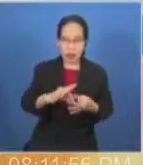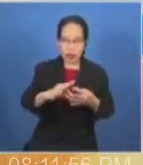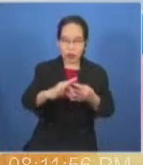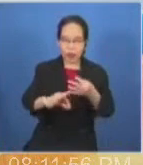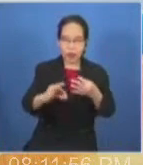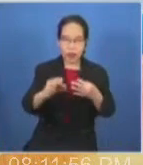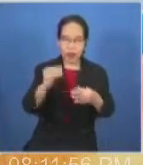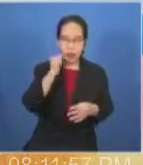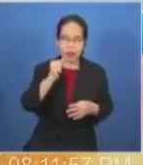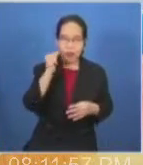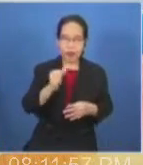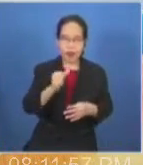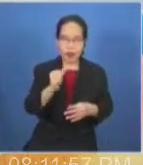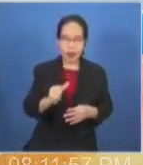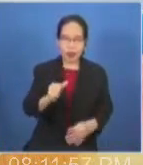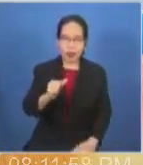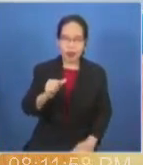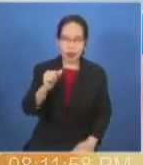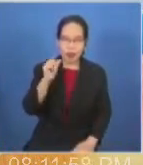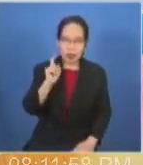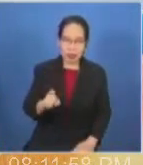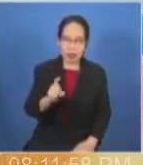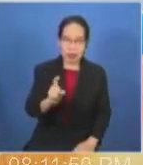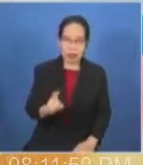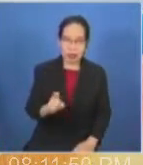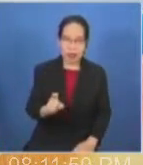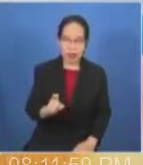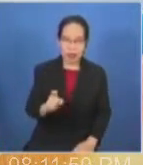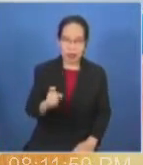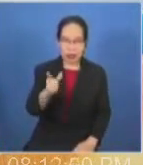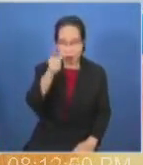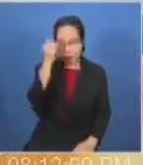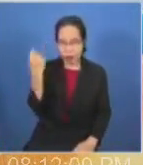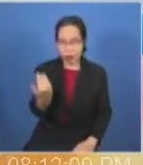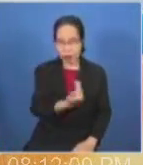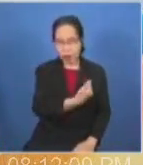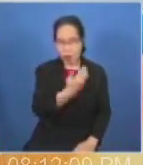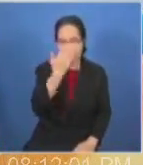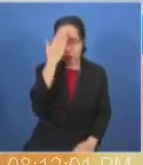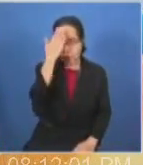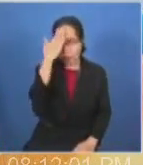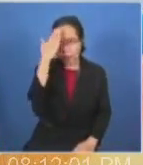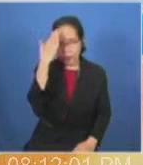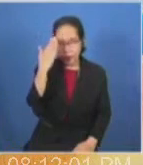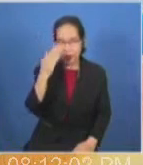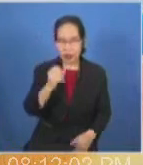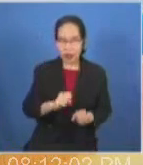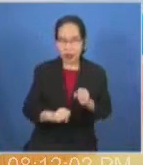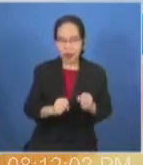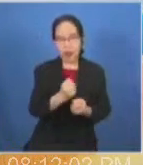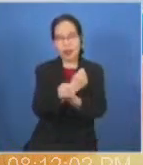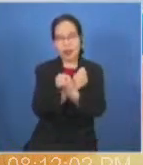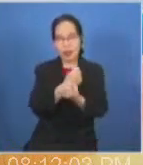This will somehow augment their daily needs, because we know that in this time,